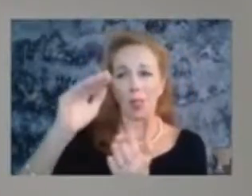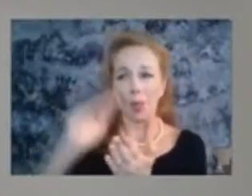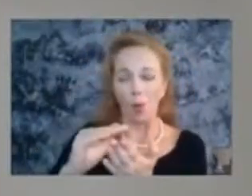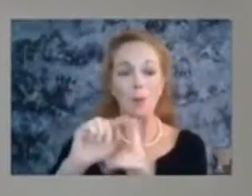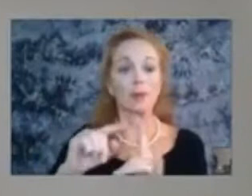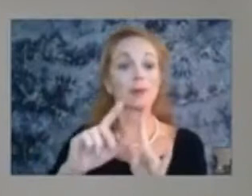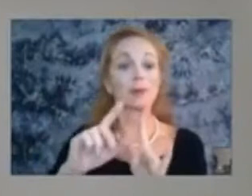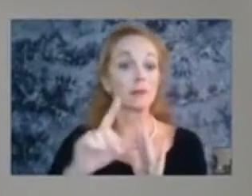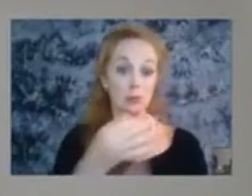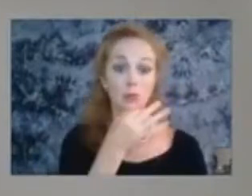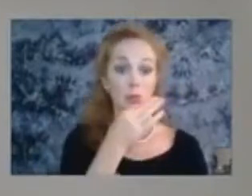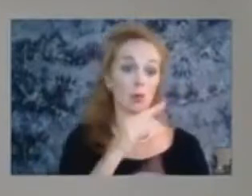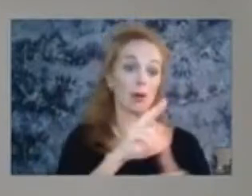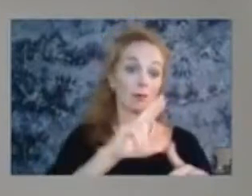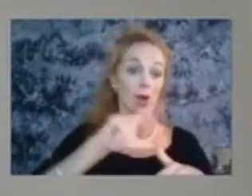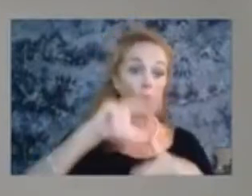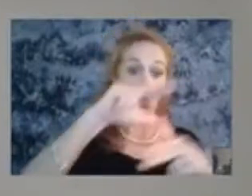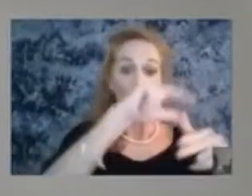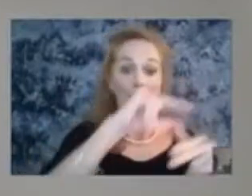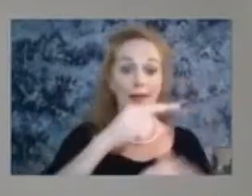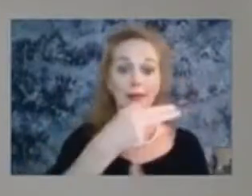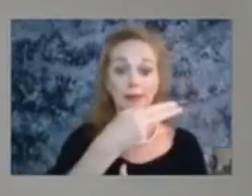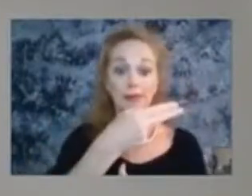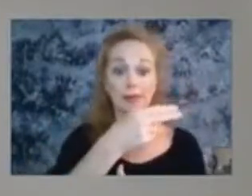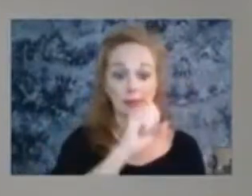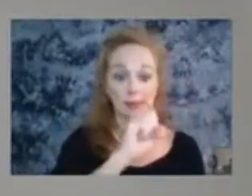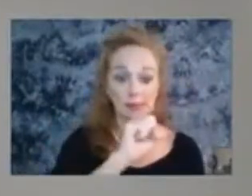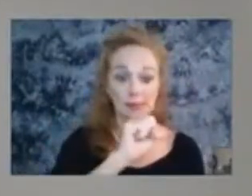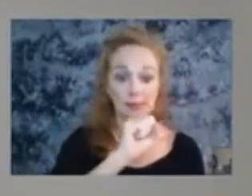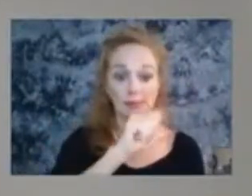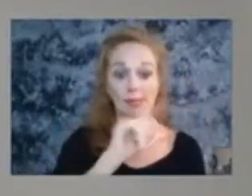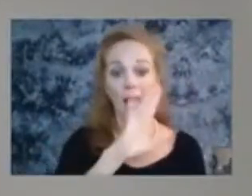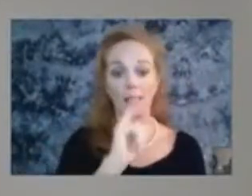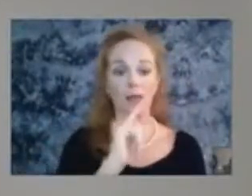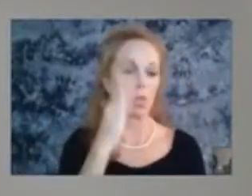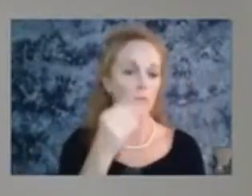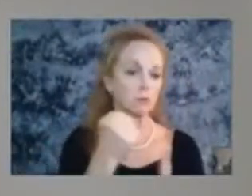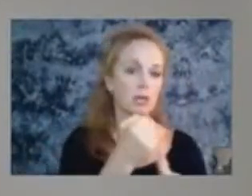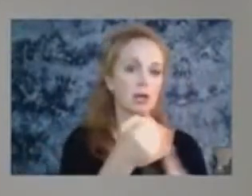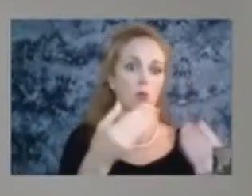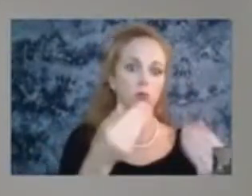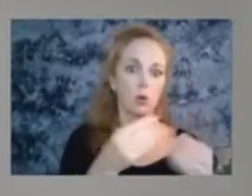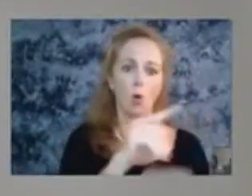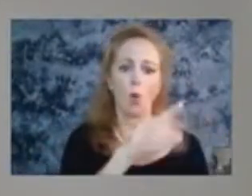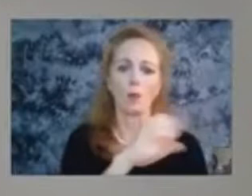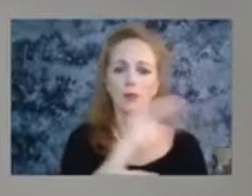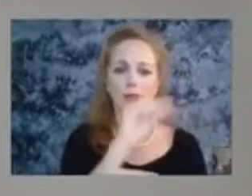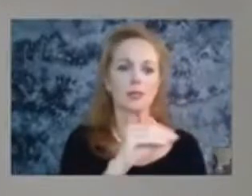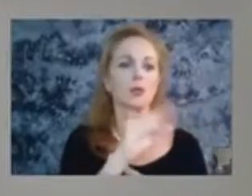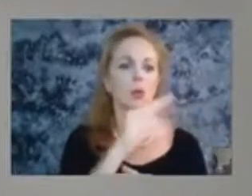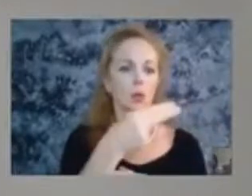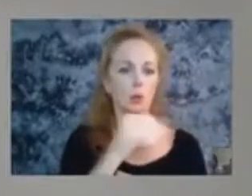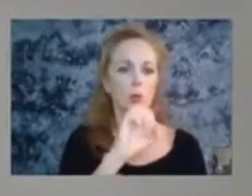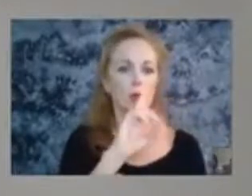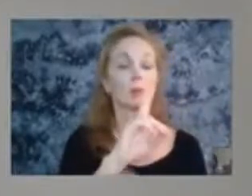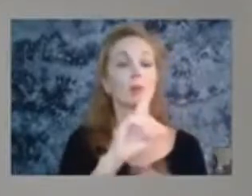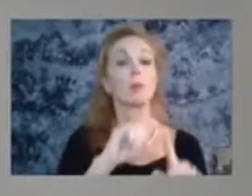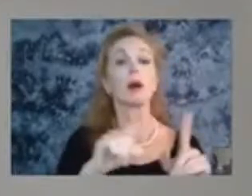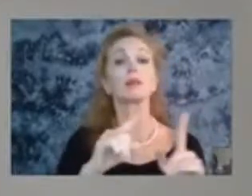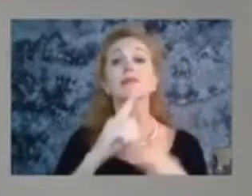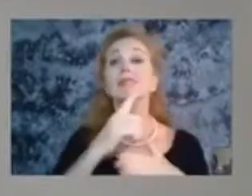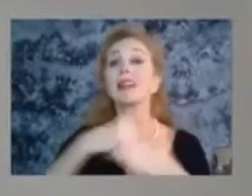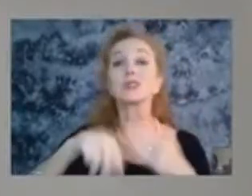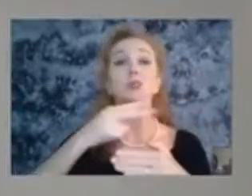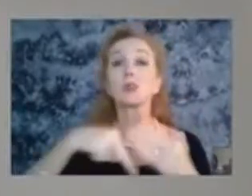be in temperatures that are in the mid-70s thereabouts during the daytime, and we're going to be down into about the low 50s, someplace like that, and